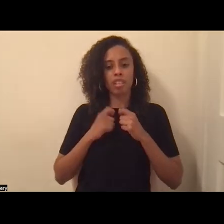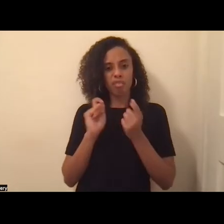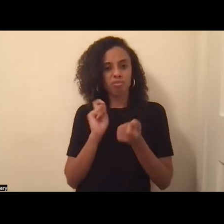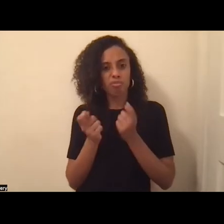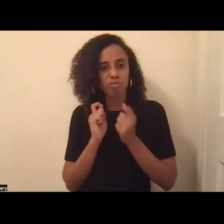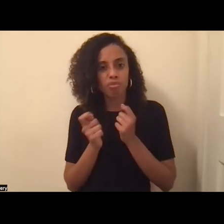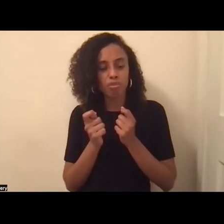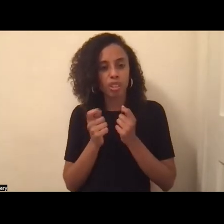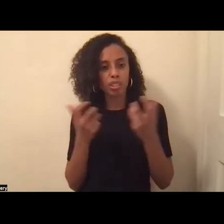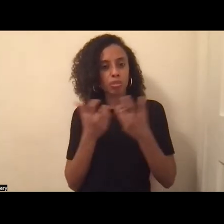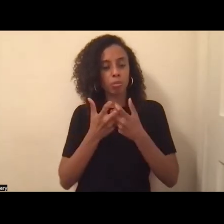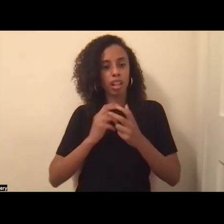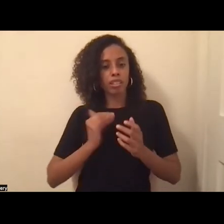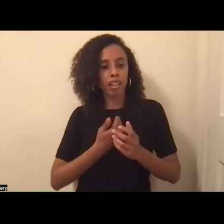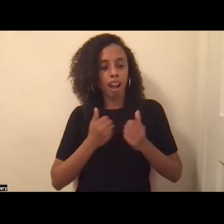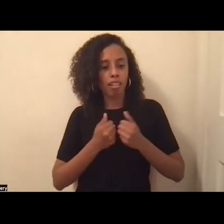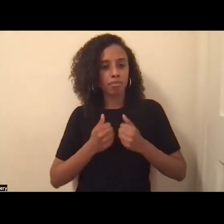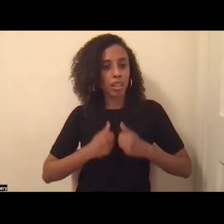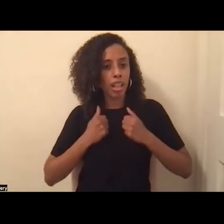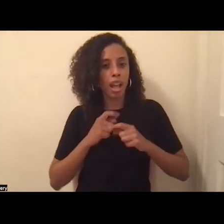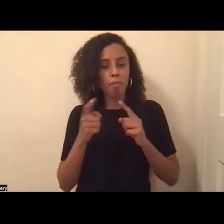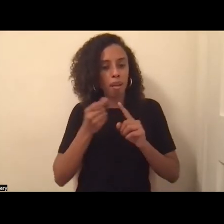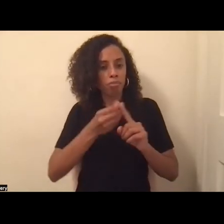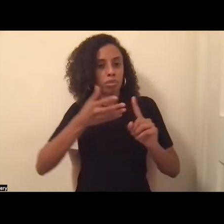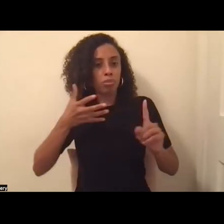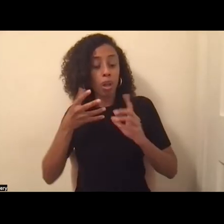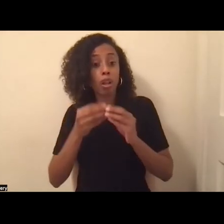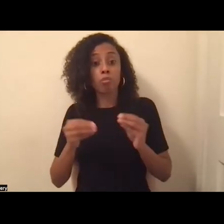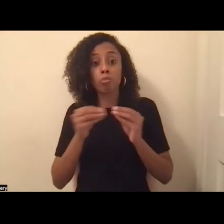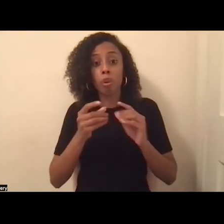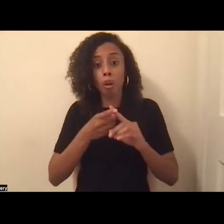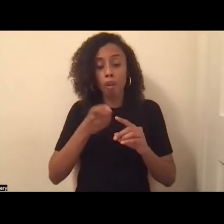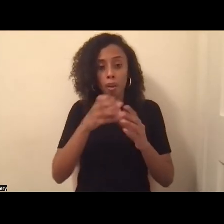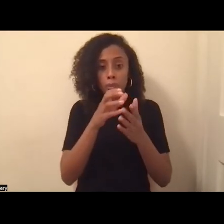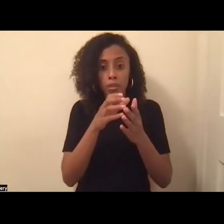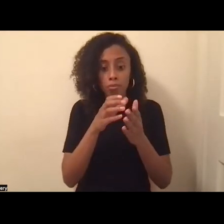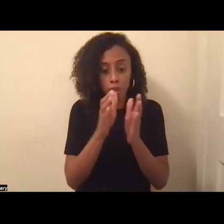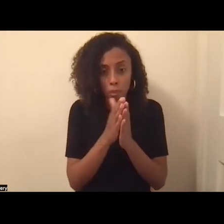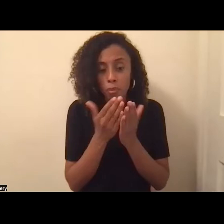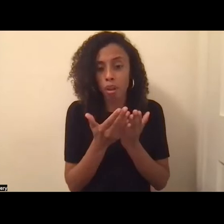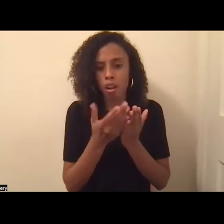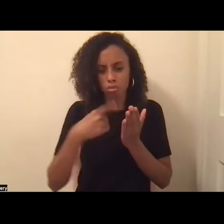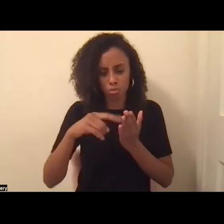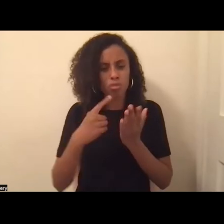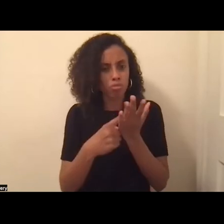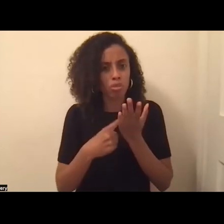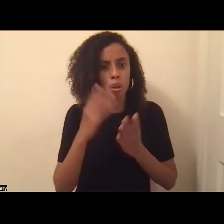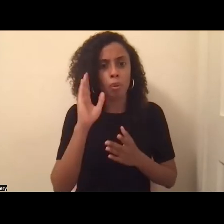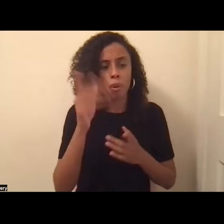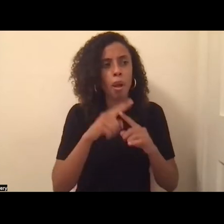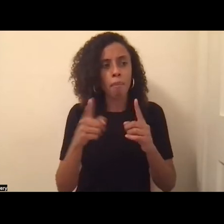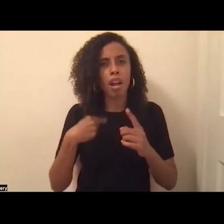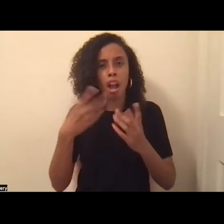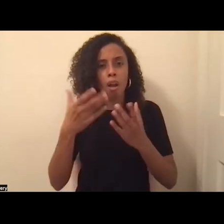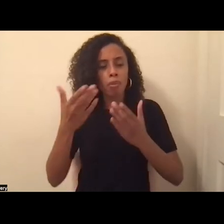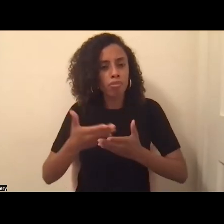gonna kind of expand a little bit from the text today. We're gonna talk about the text, but I'm gonna offer my